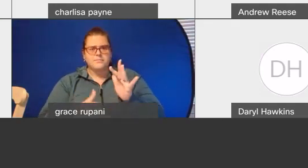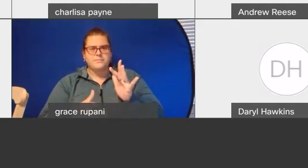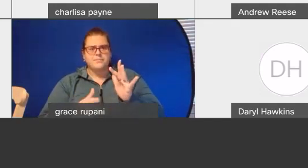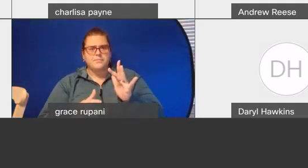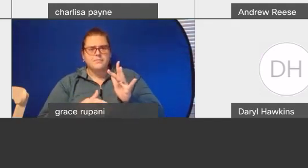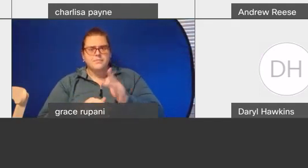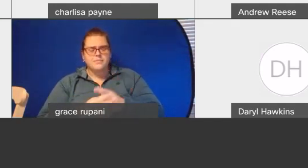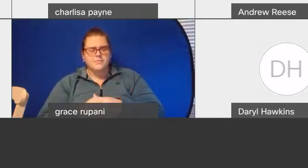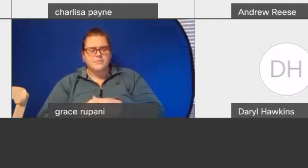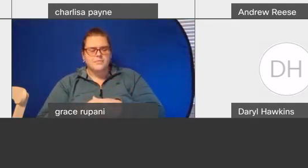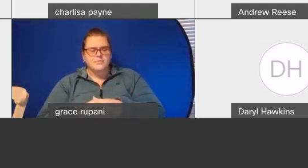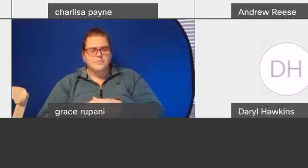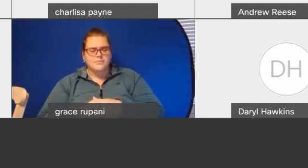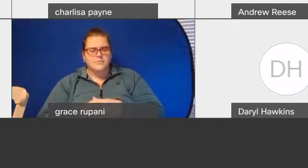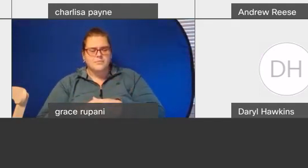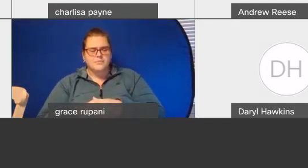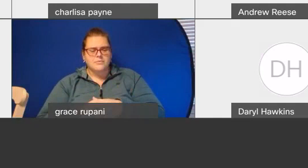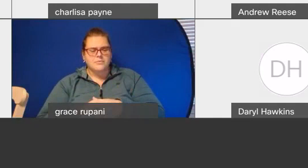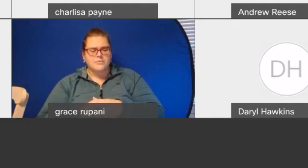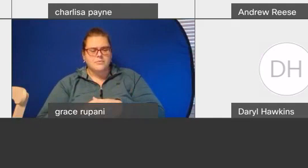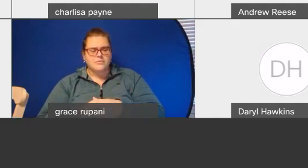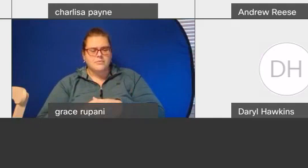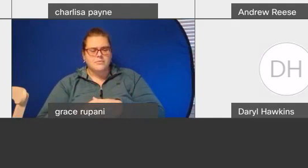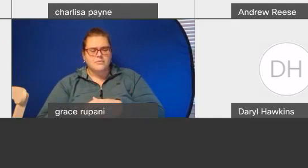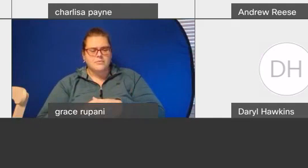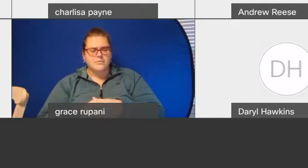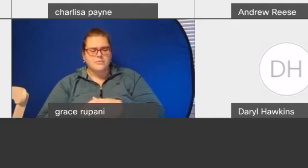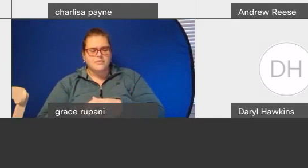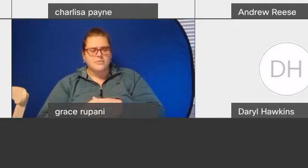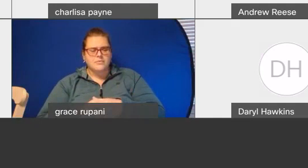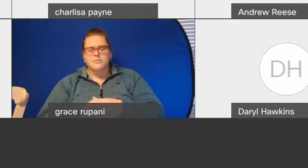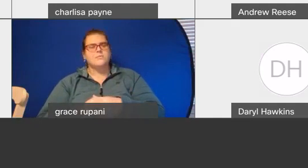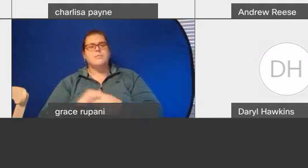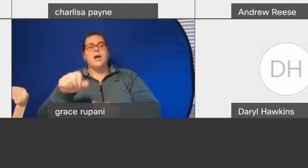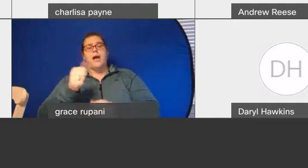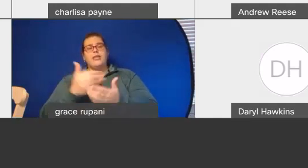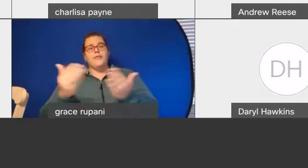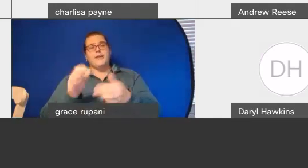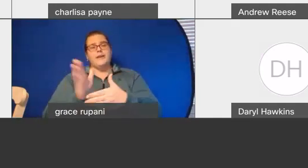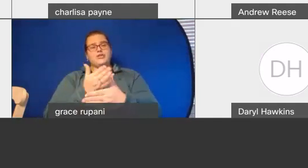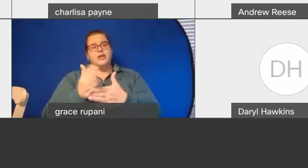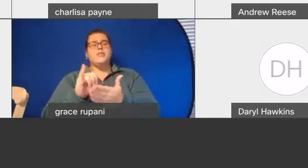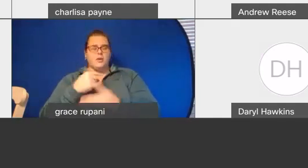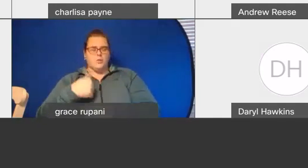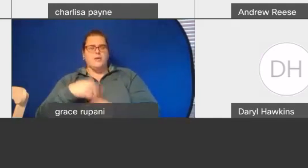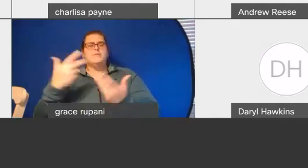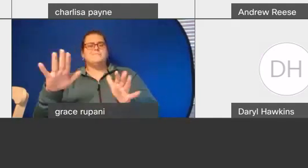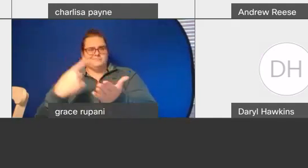is a way to prevent it from entering a person. The other thing that I can share with you is that we did have a discussion with CDC